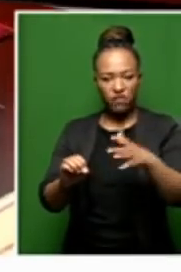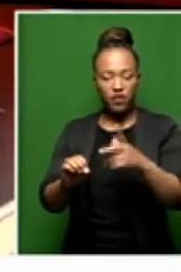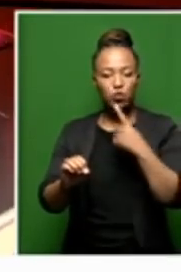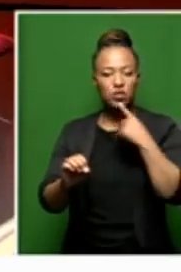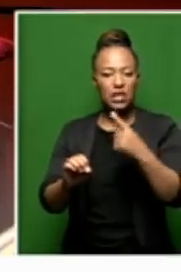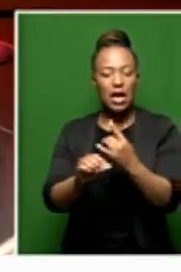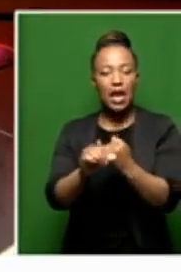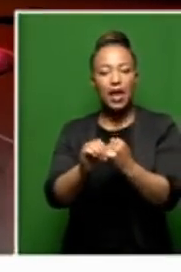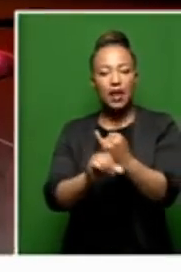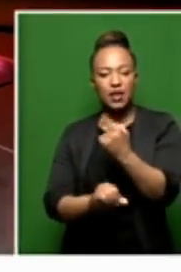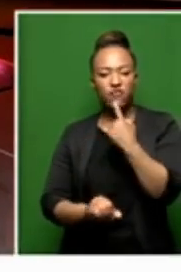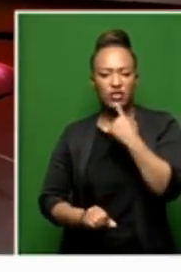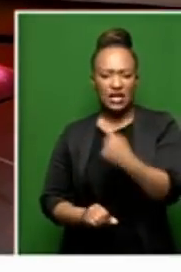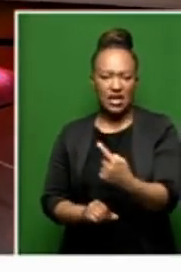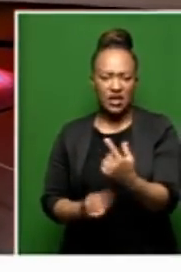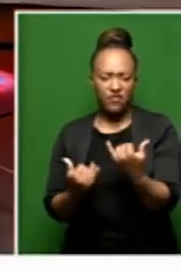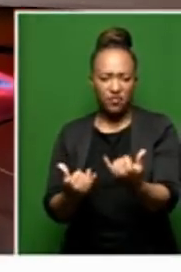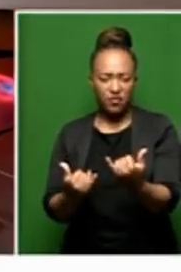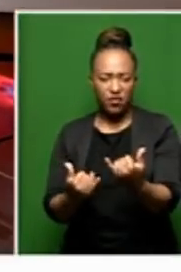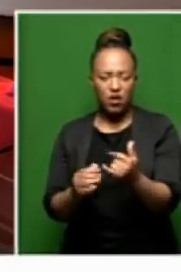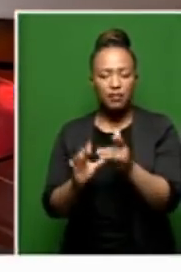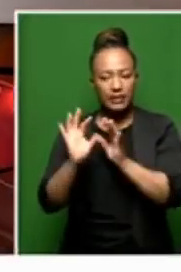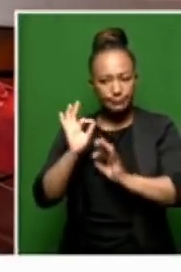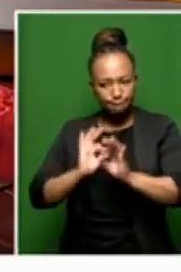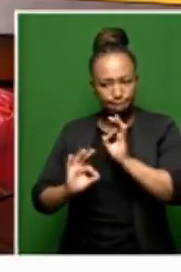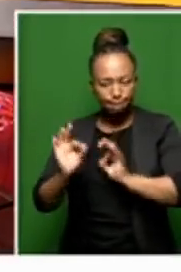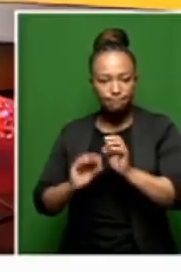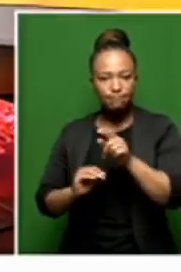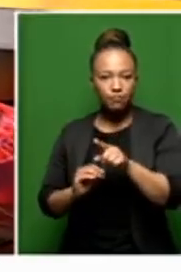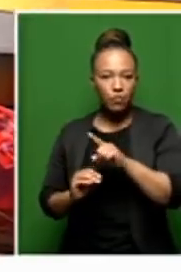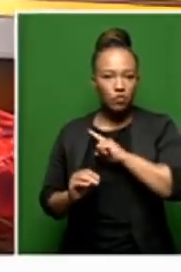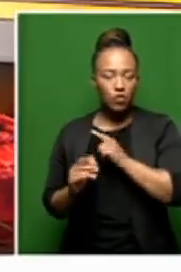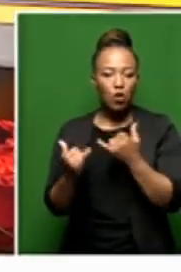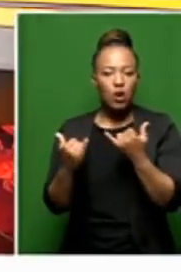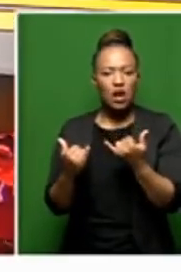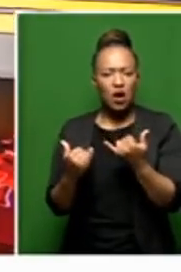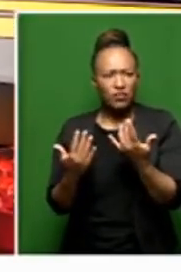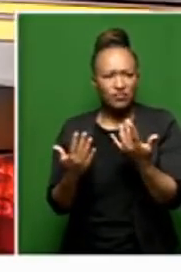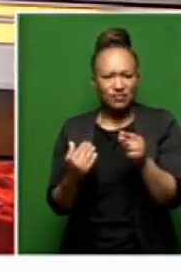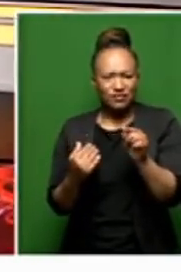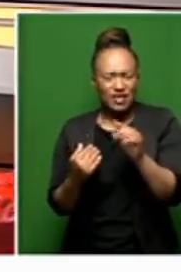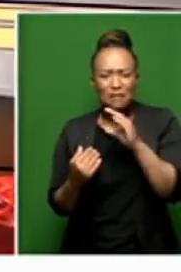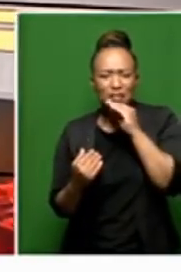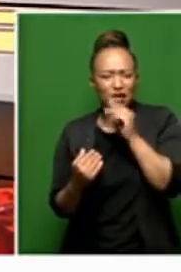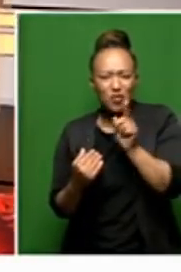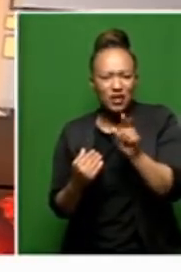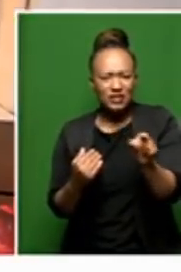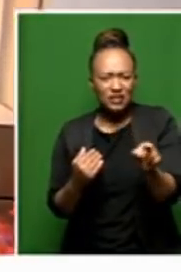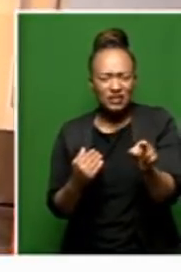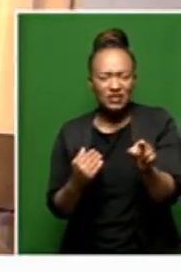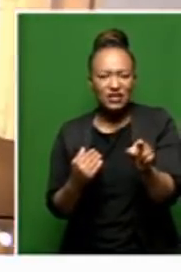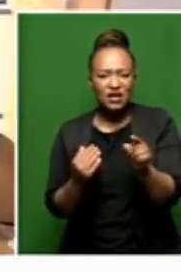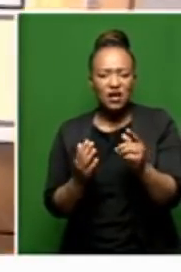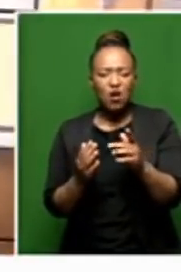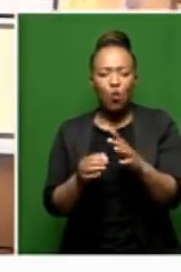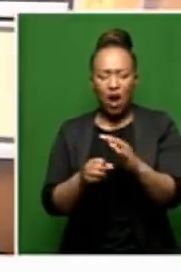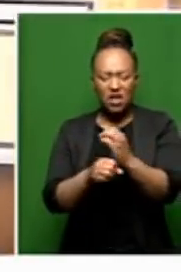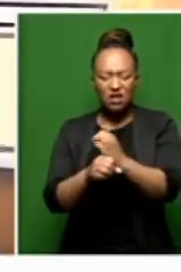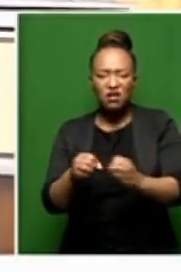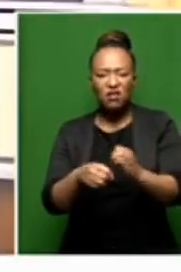that it's too early to tell, but can you just explain to us as layfolk what that means, the virulence of the